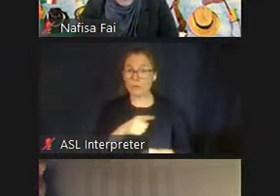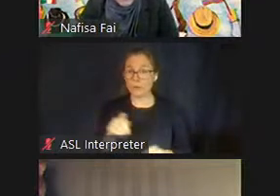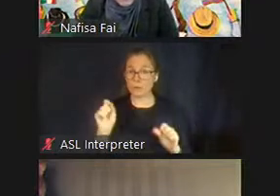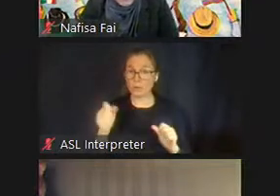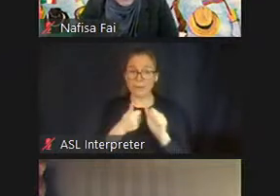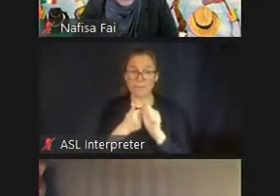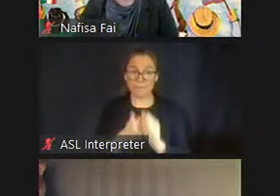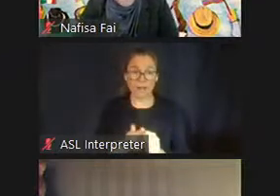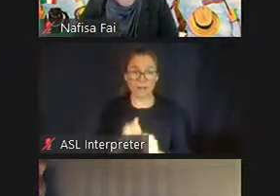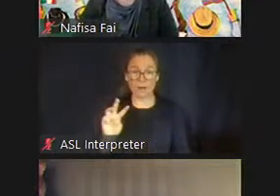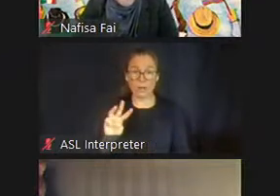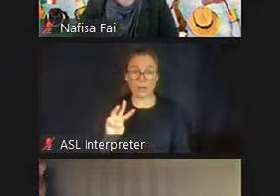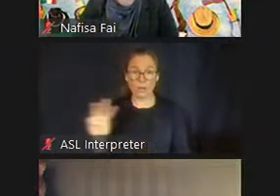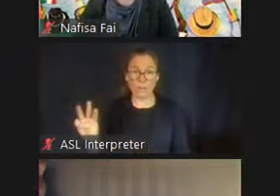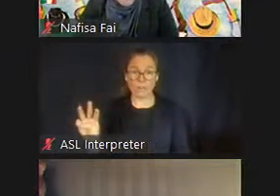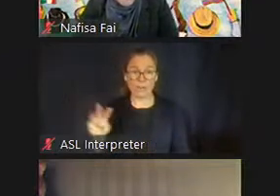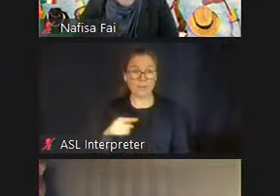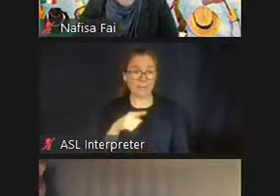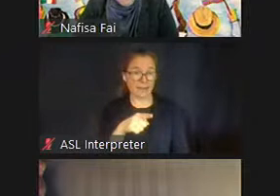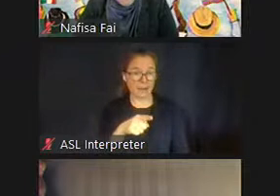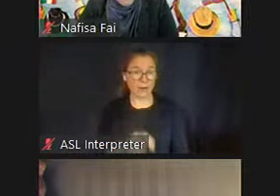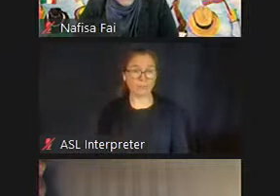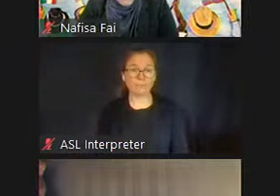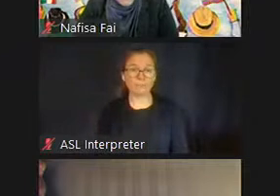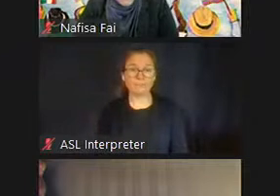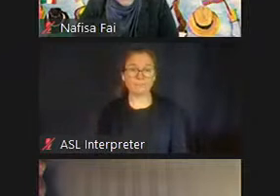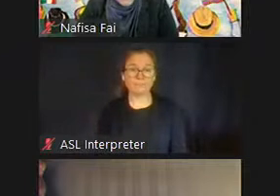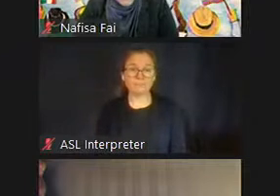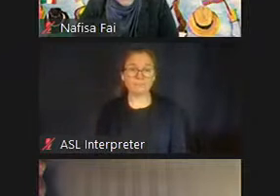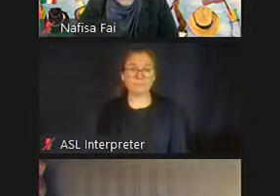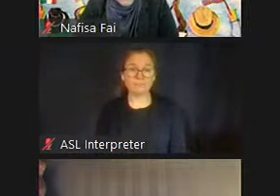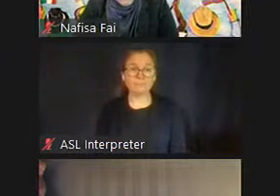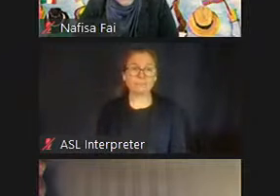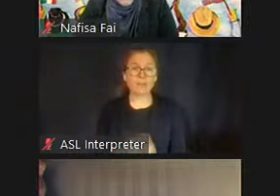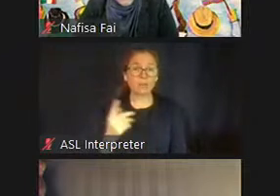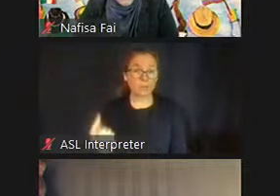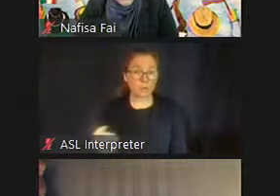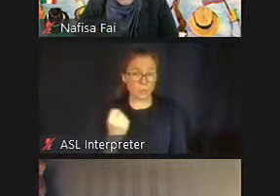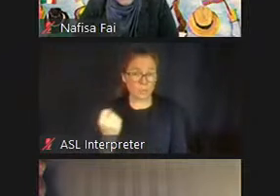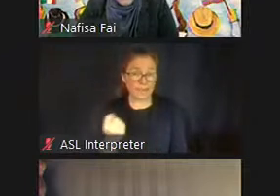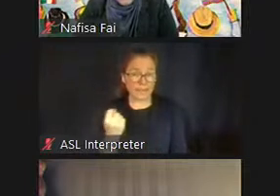to our webpage to find access. I think housing is coming up on Tuesday.